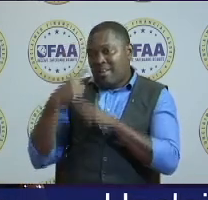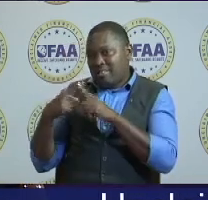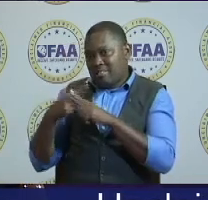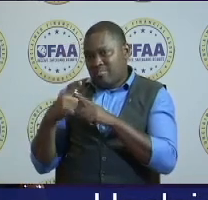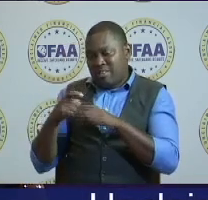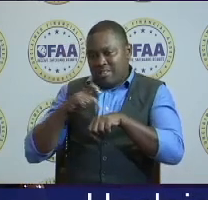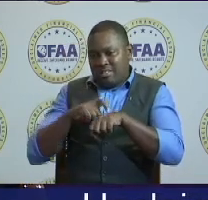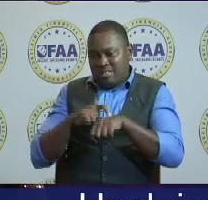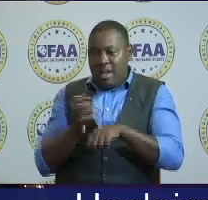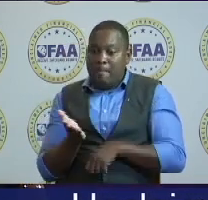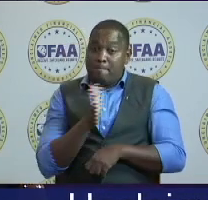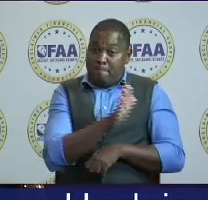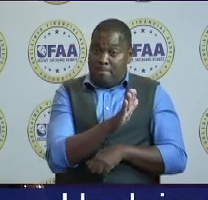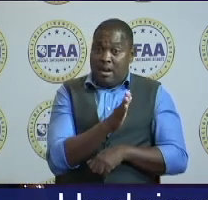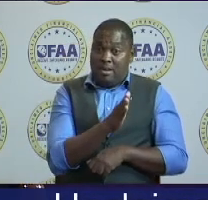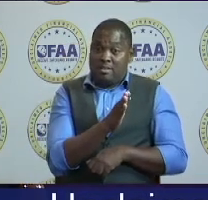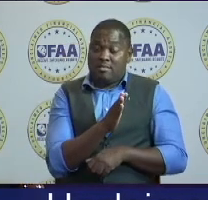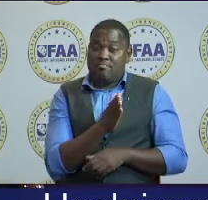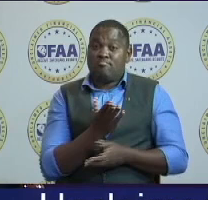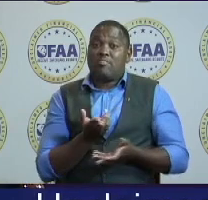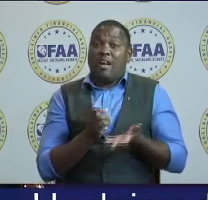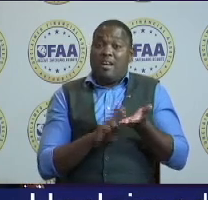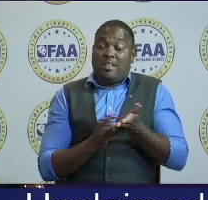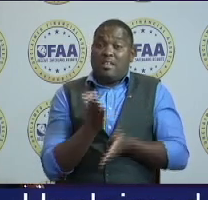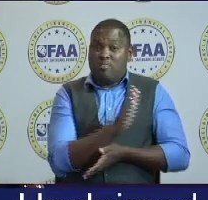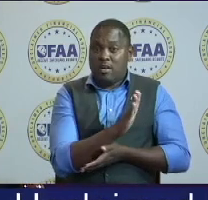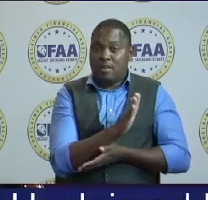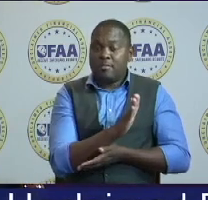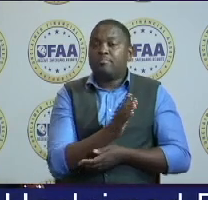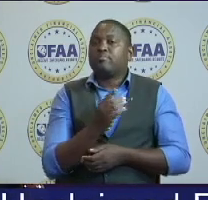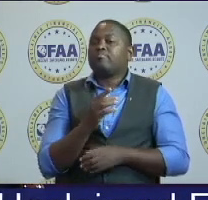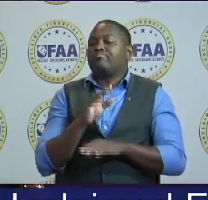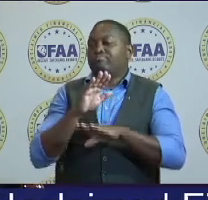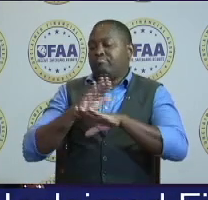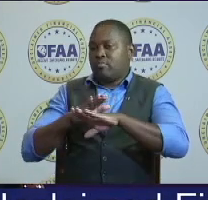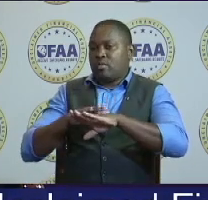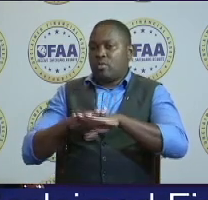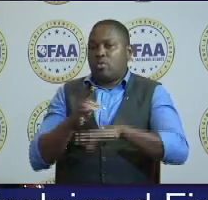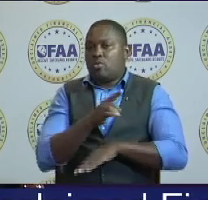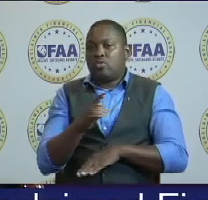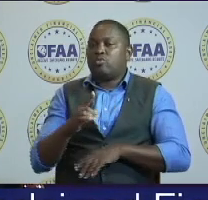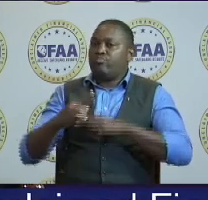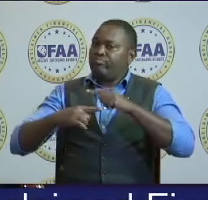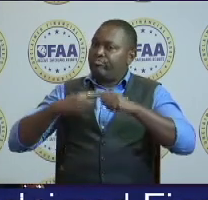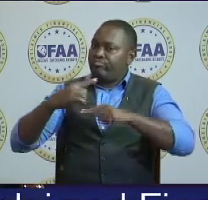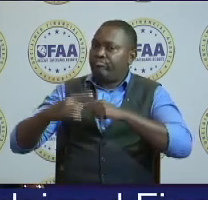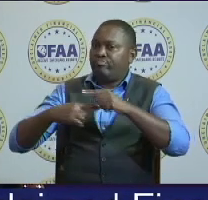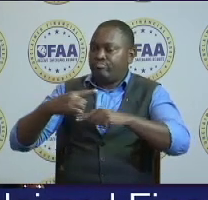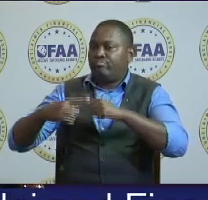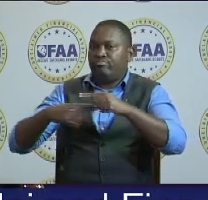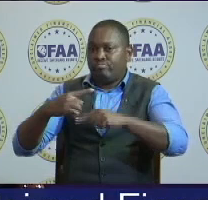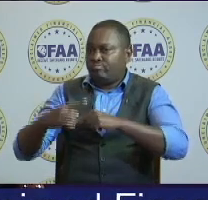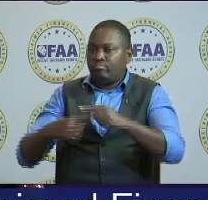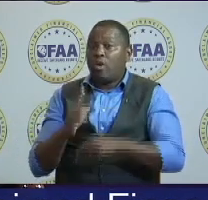these returns and to have that constant interaction with the authority, it's advisable that you make it continuous other than